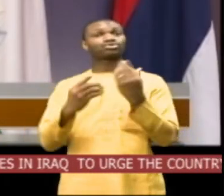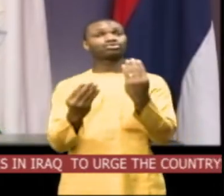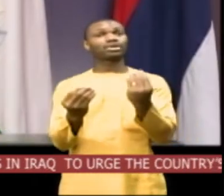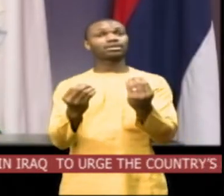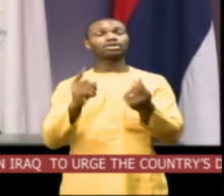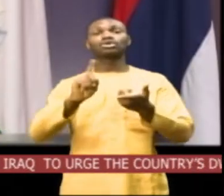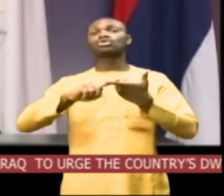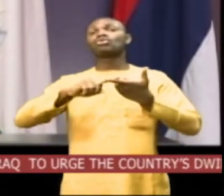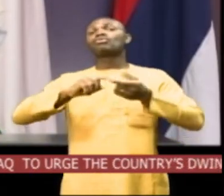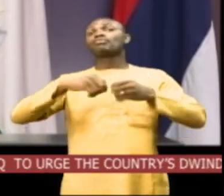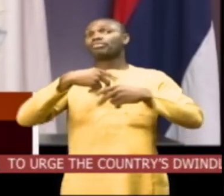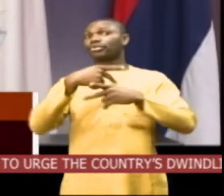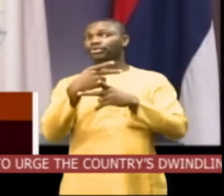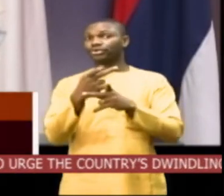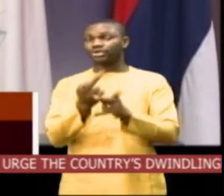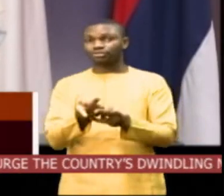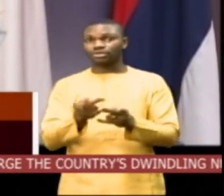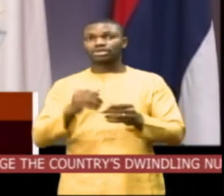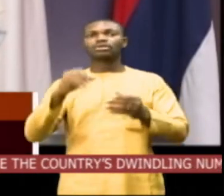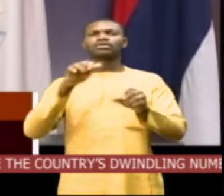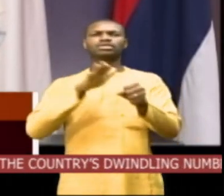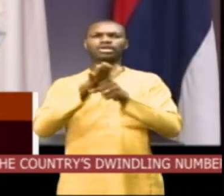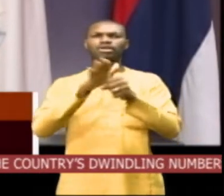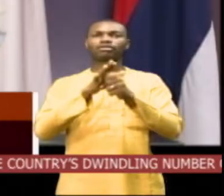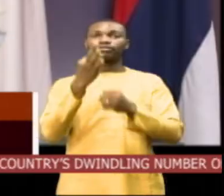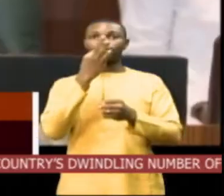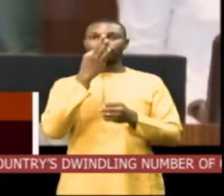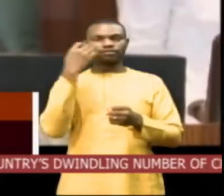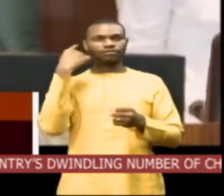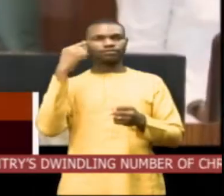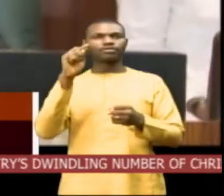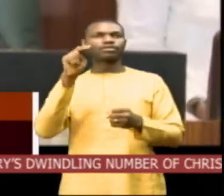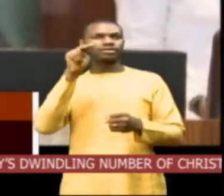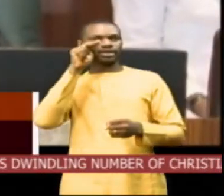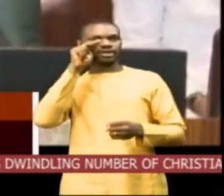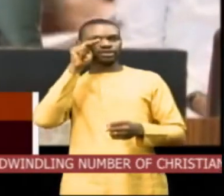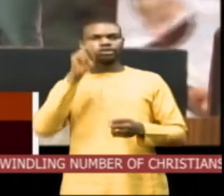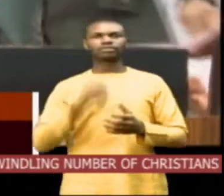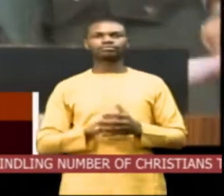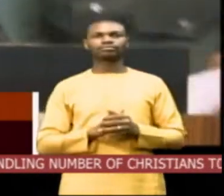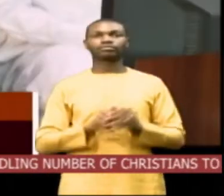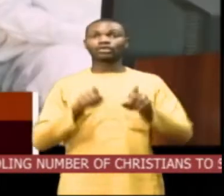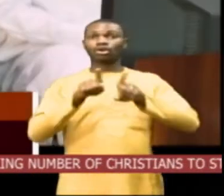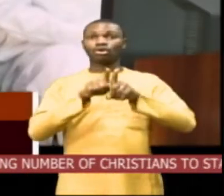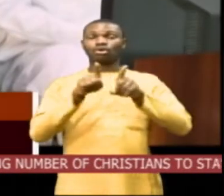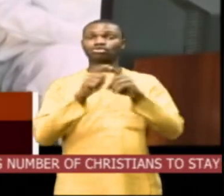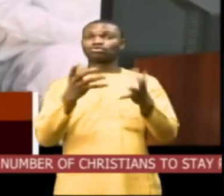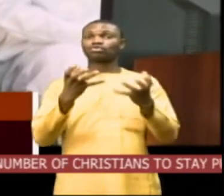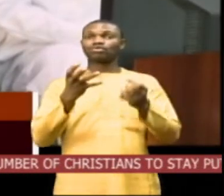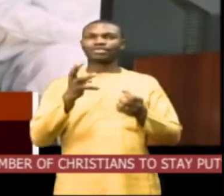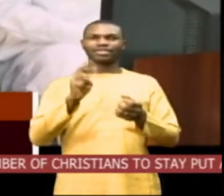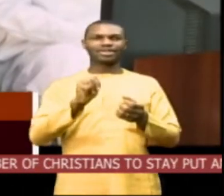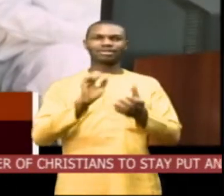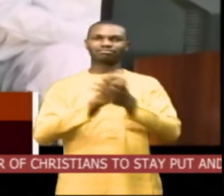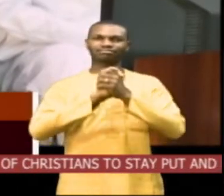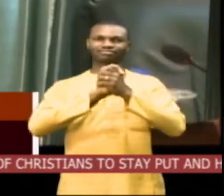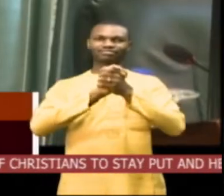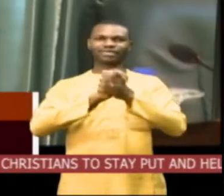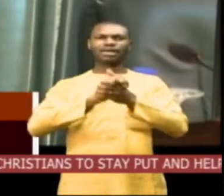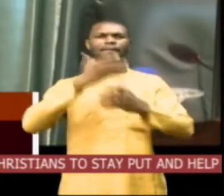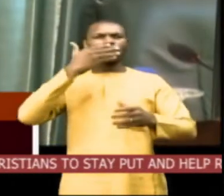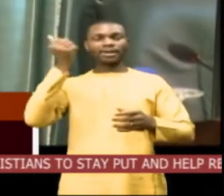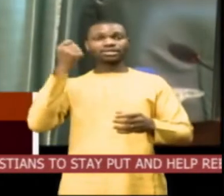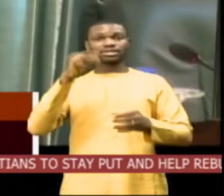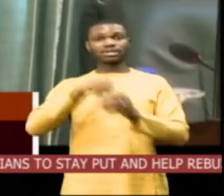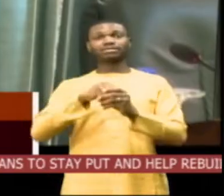produce enough food for the nation. While wishing the service chiefs the best of luck, President Buhari